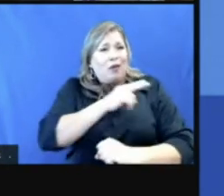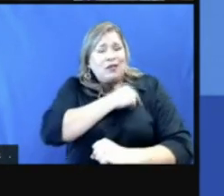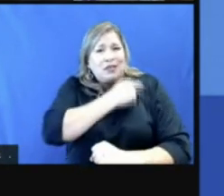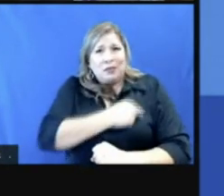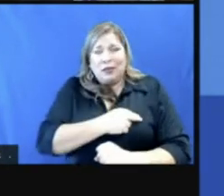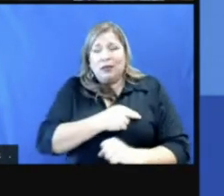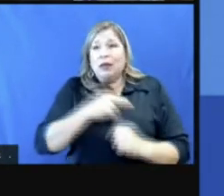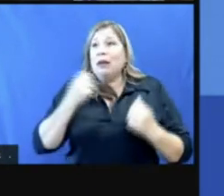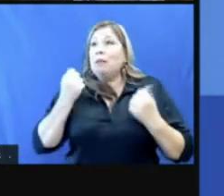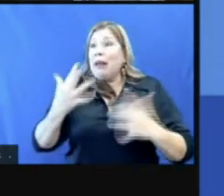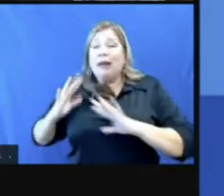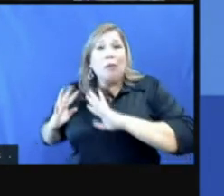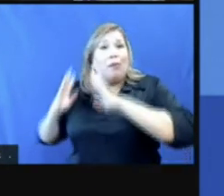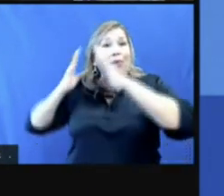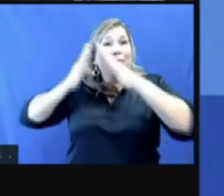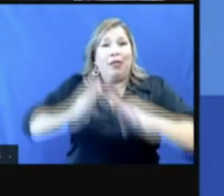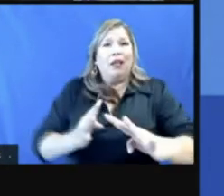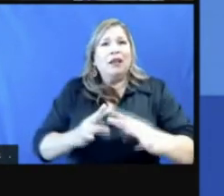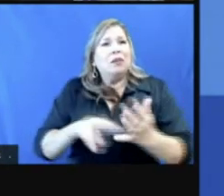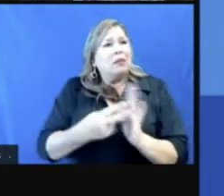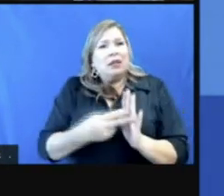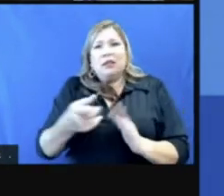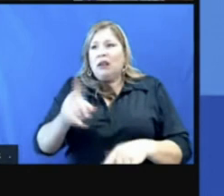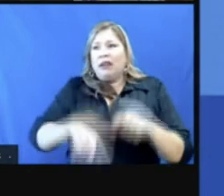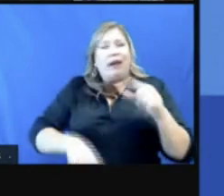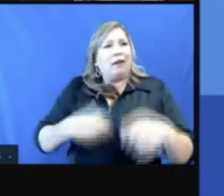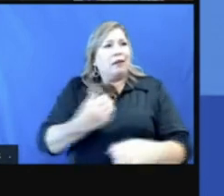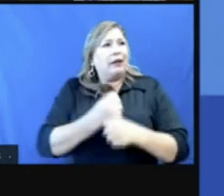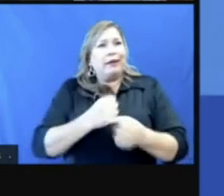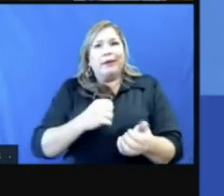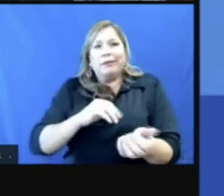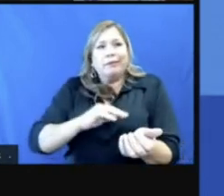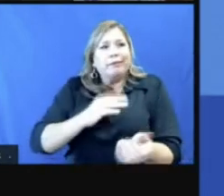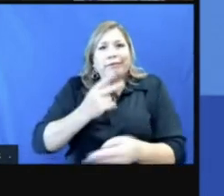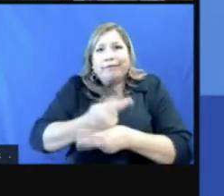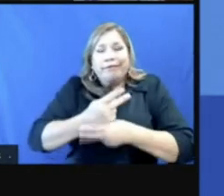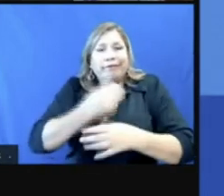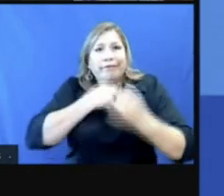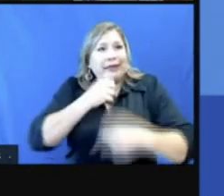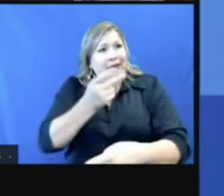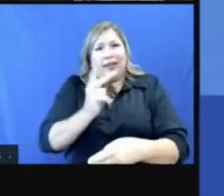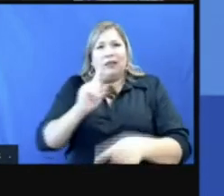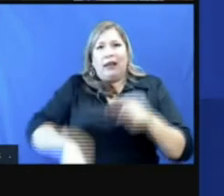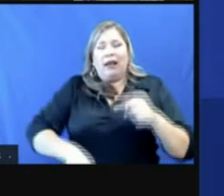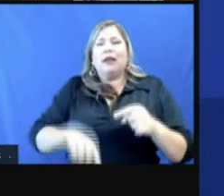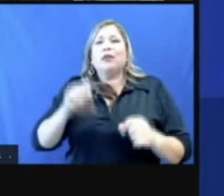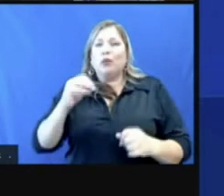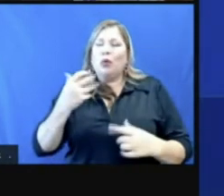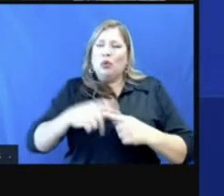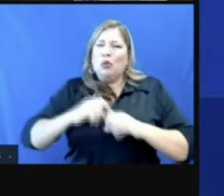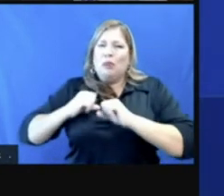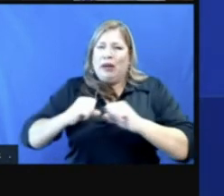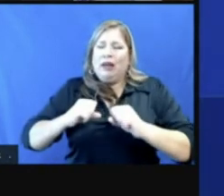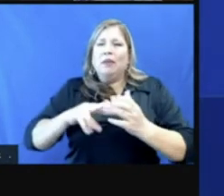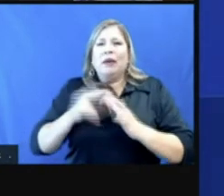get it in a timely way and in a way that's high quality so they get all of the benefits that they can.